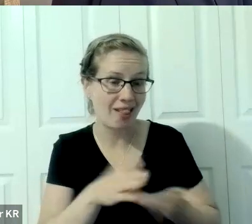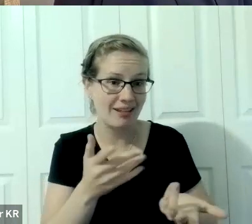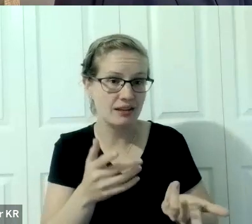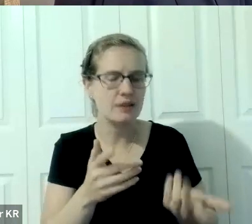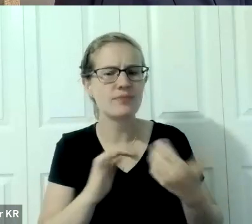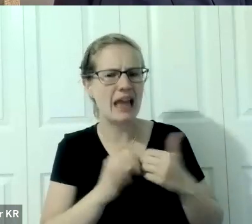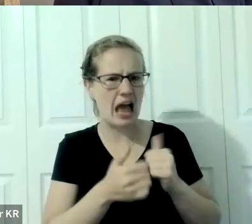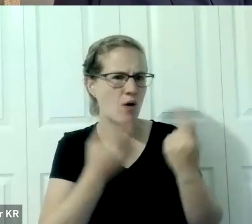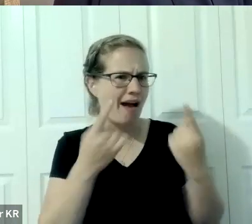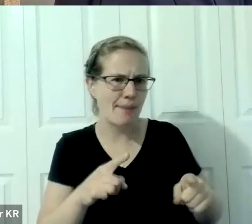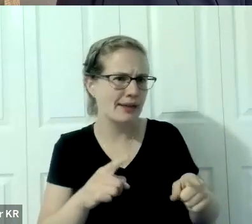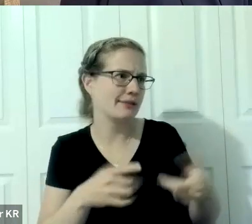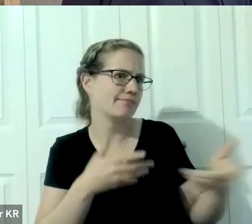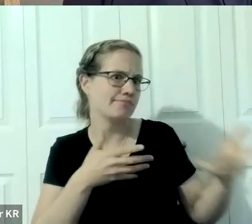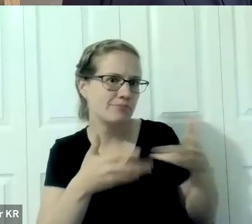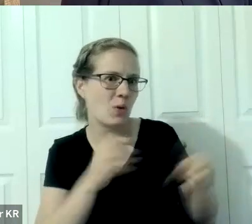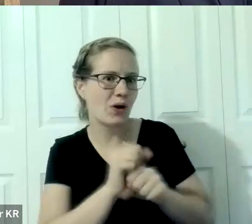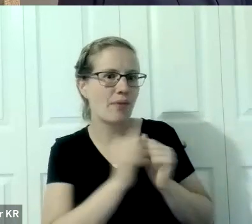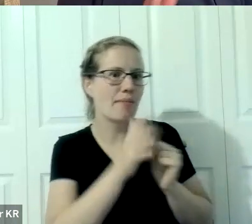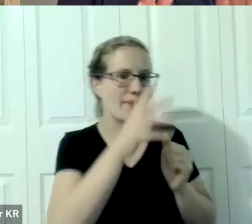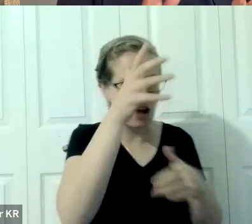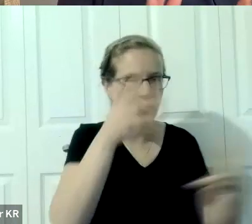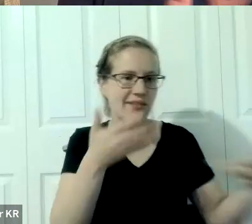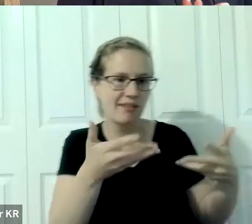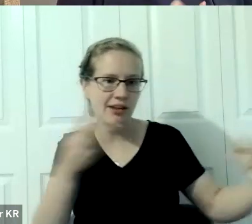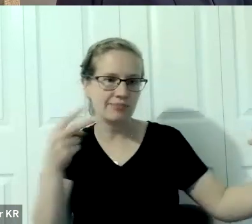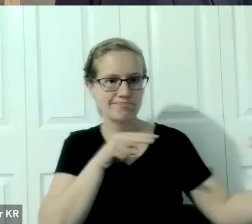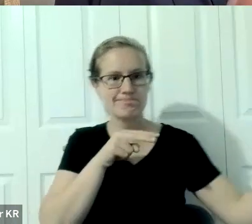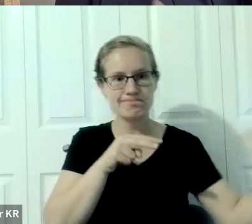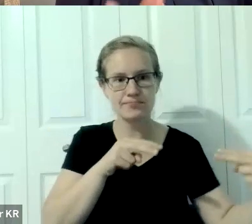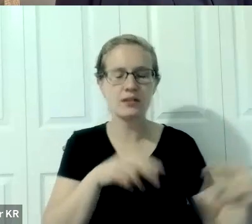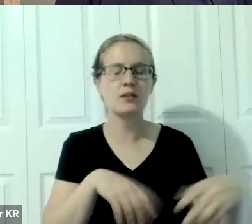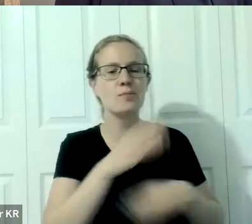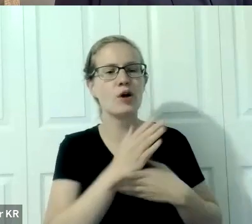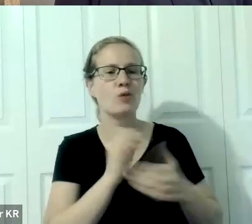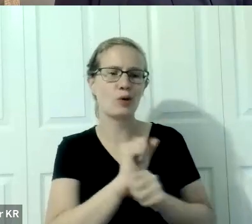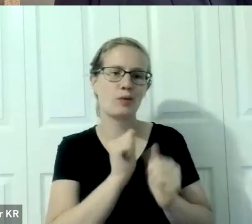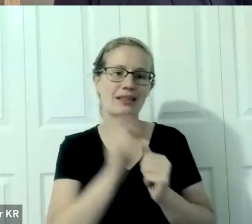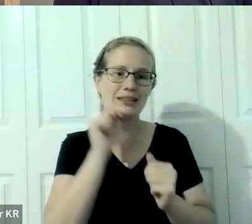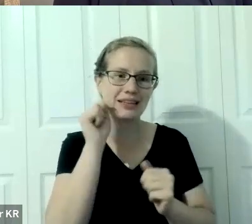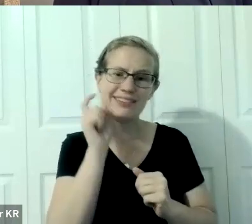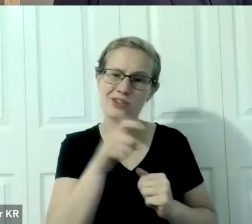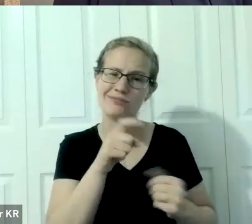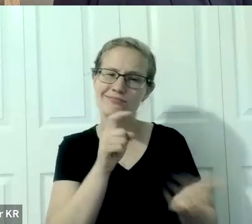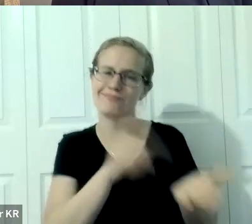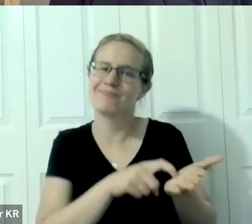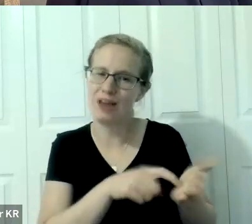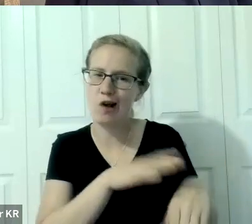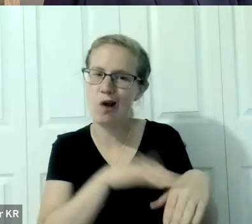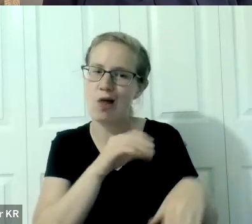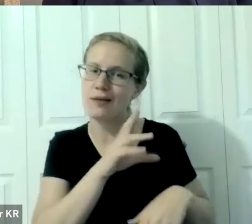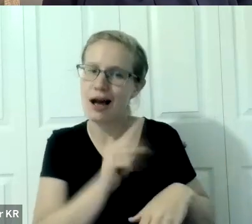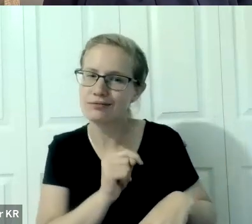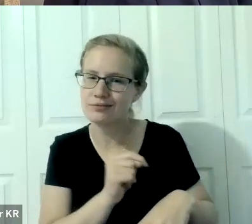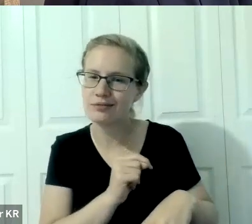how are we going to make that happen? And so, you know, you, part of working with adolescents, you do have to call them out on, for lack of a